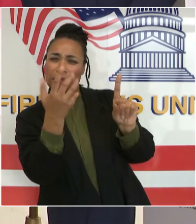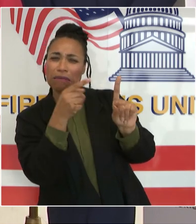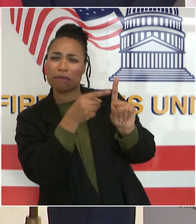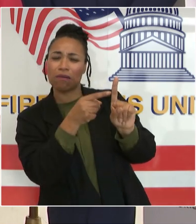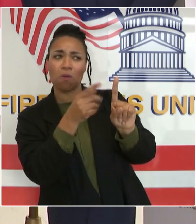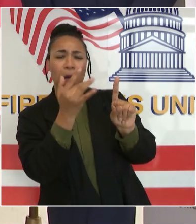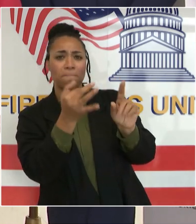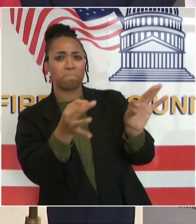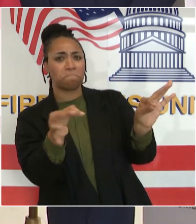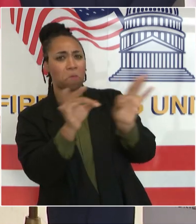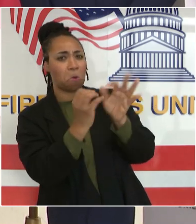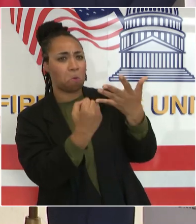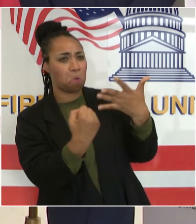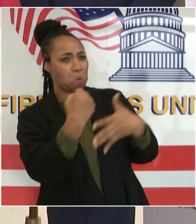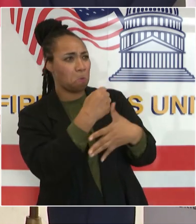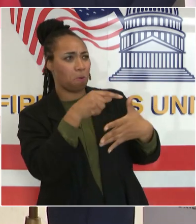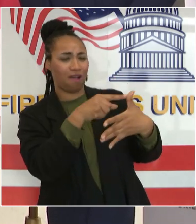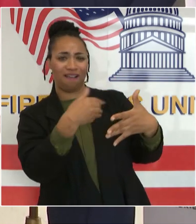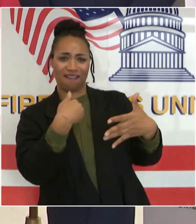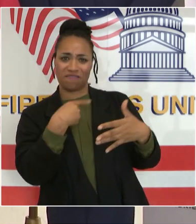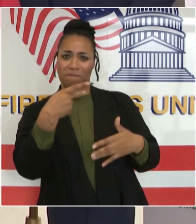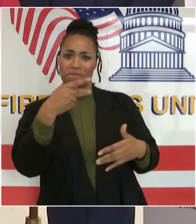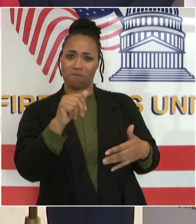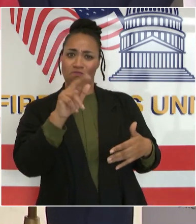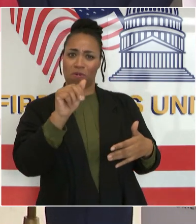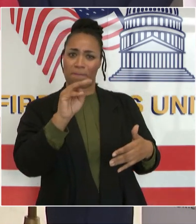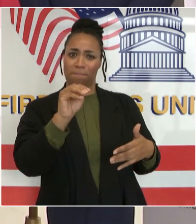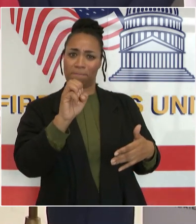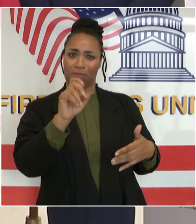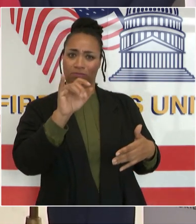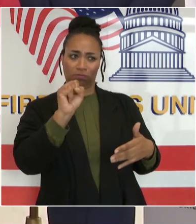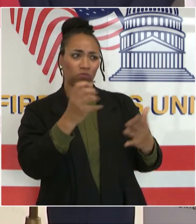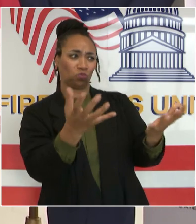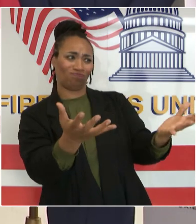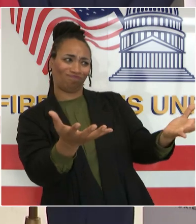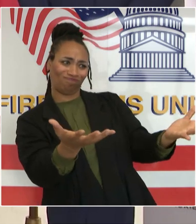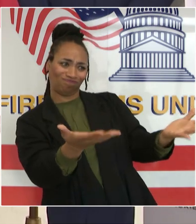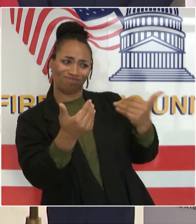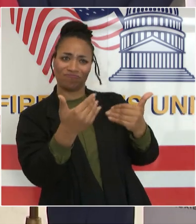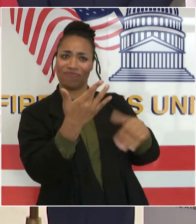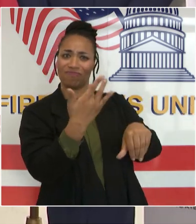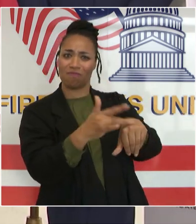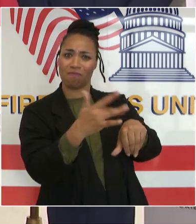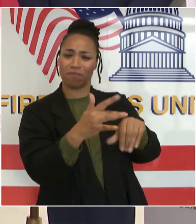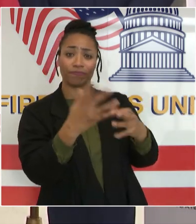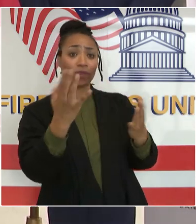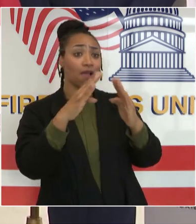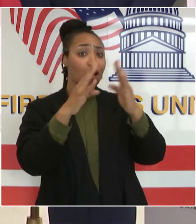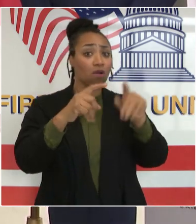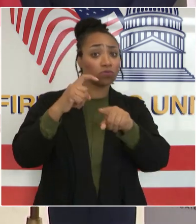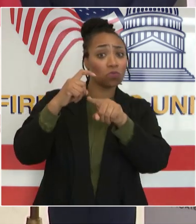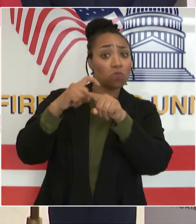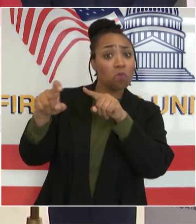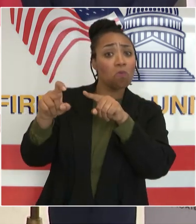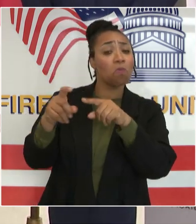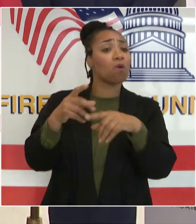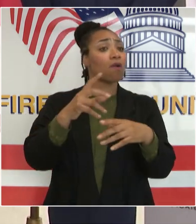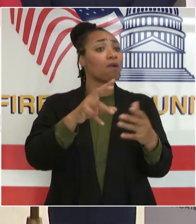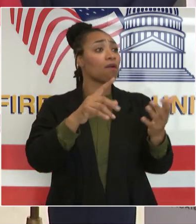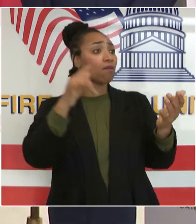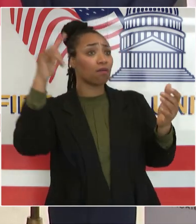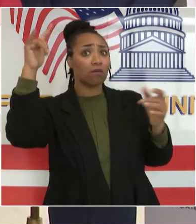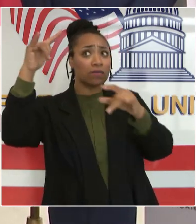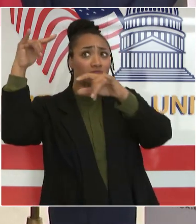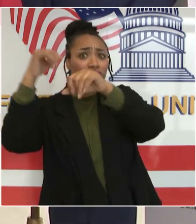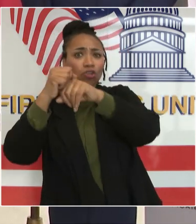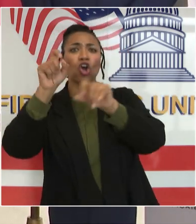paramedics available when a call comes in, whether it's just a house call or something as severe as what we saw with the plane crash. How important are